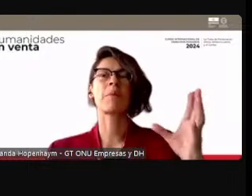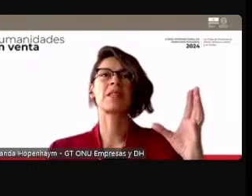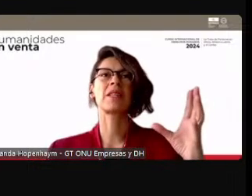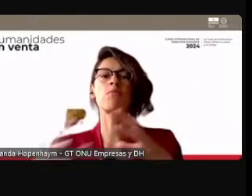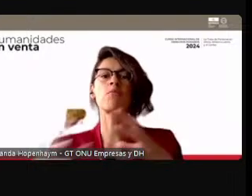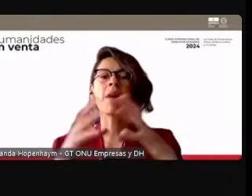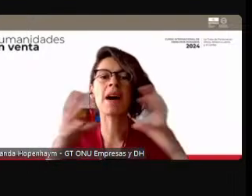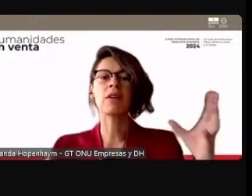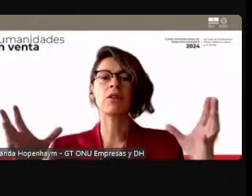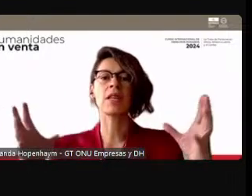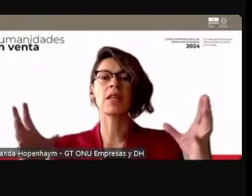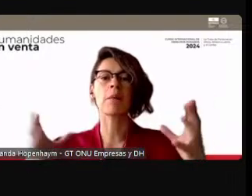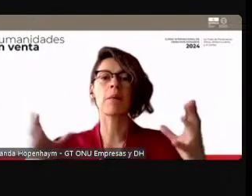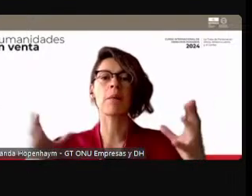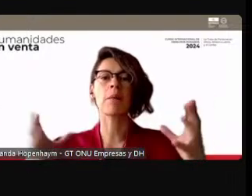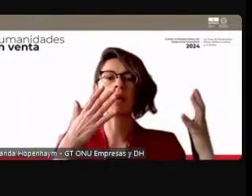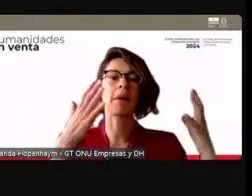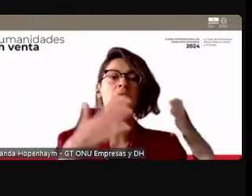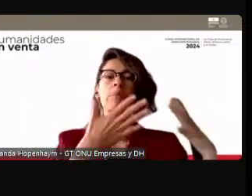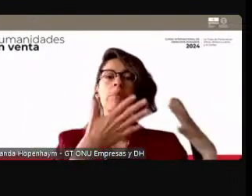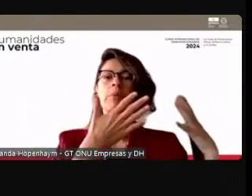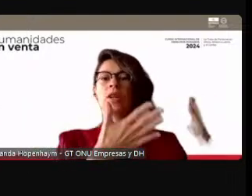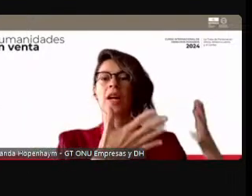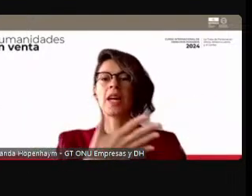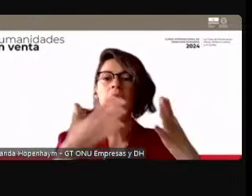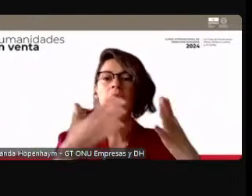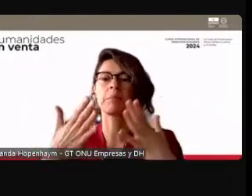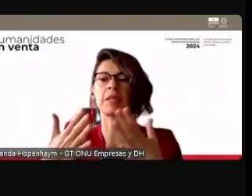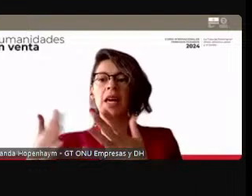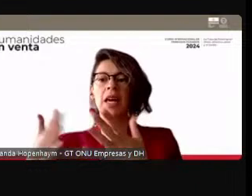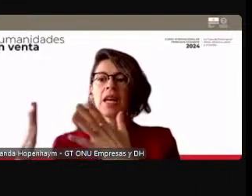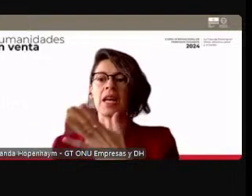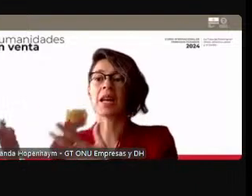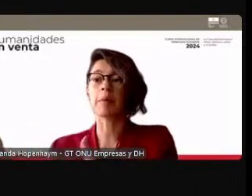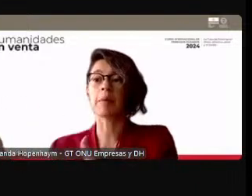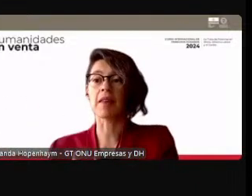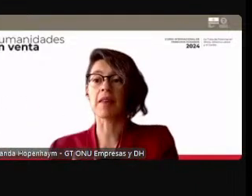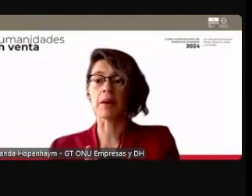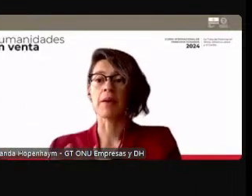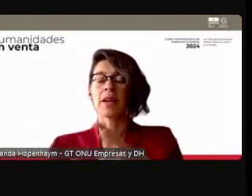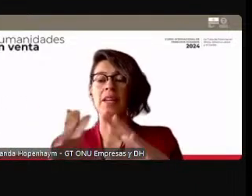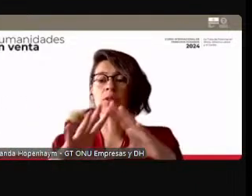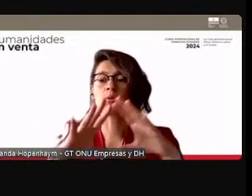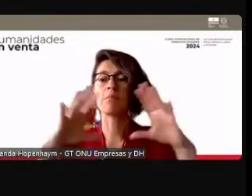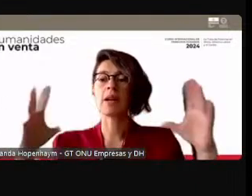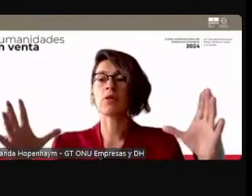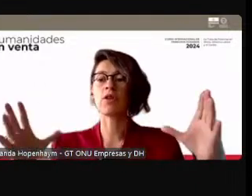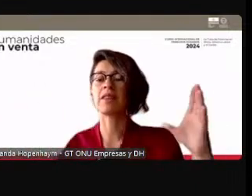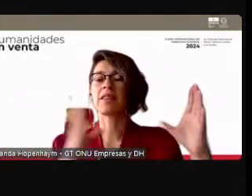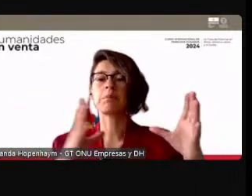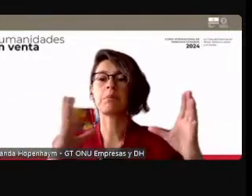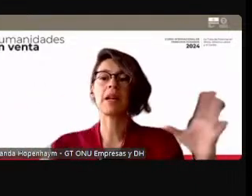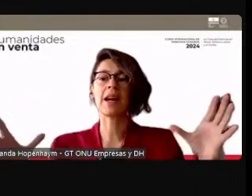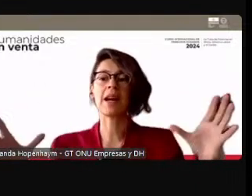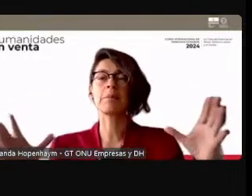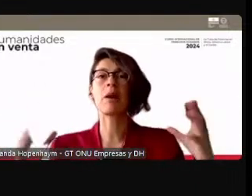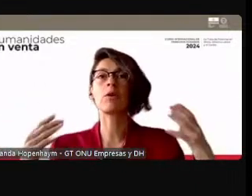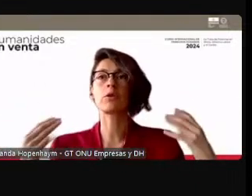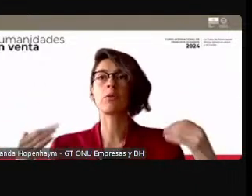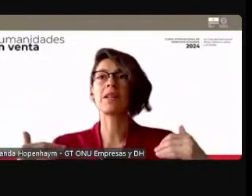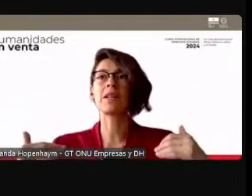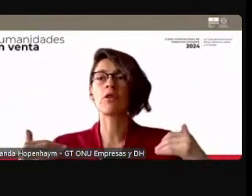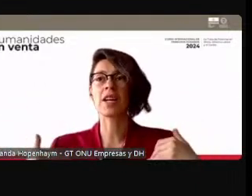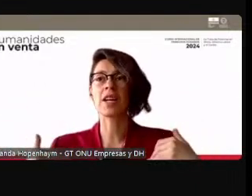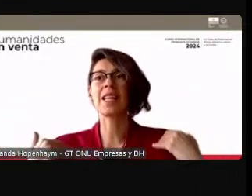on the duty of the state to protect human rights, specifically against abuses by private actors, including companies. That